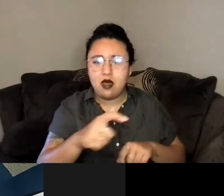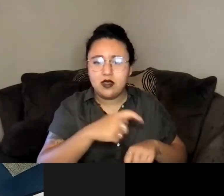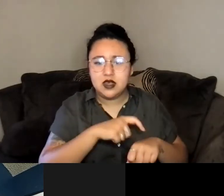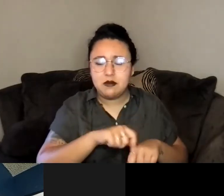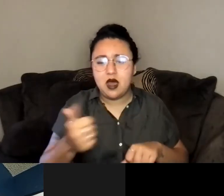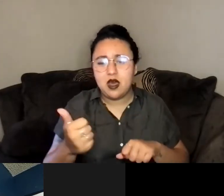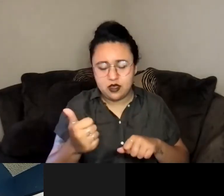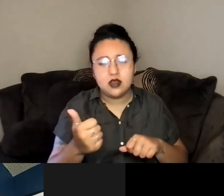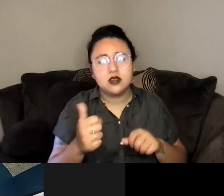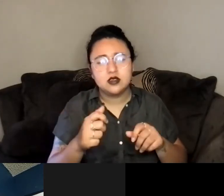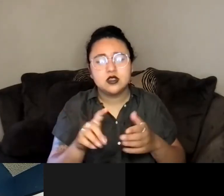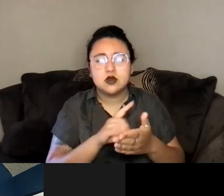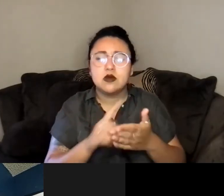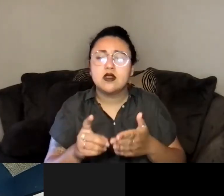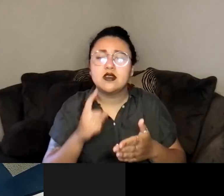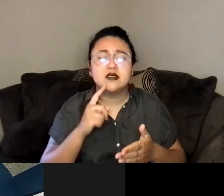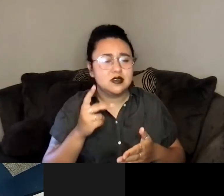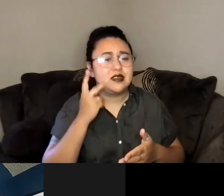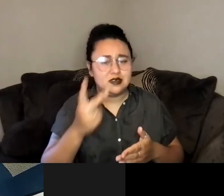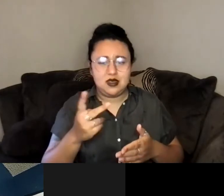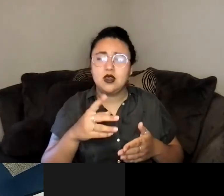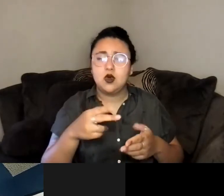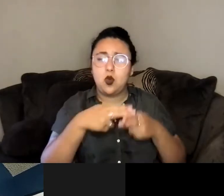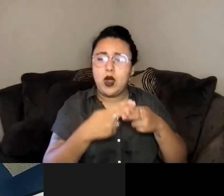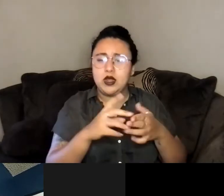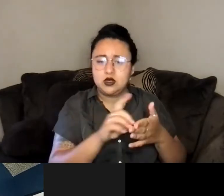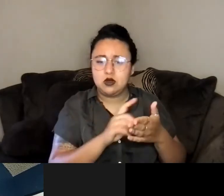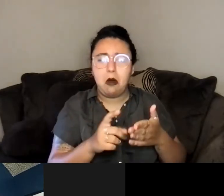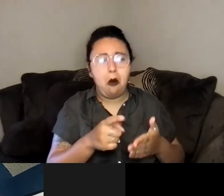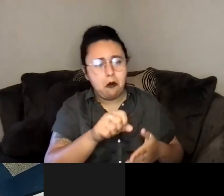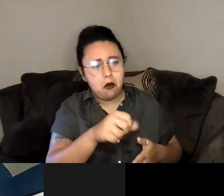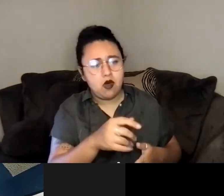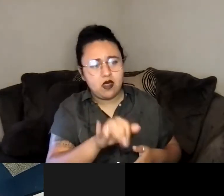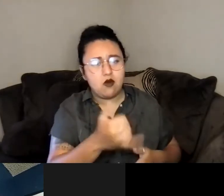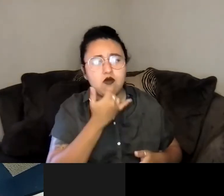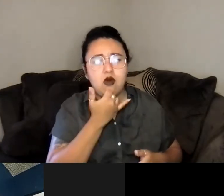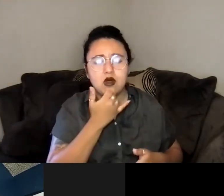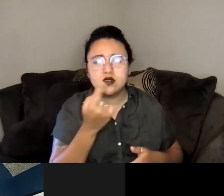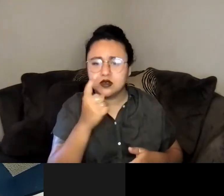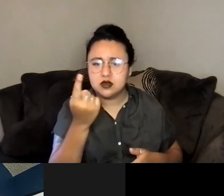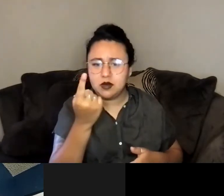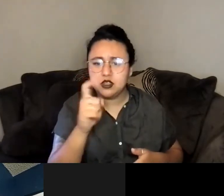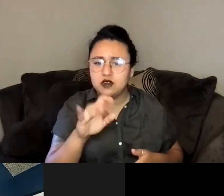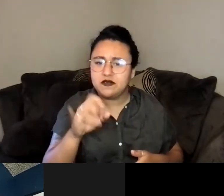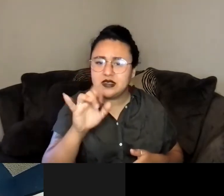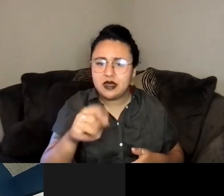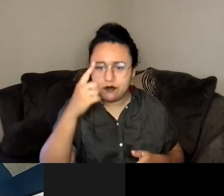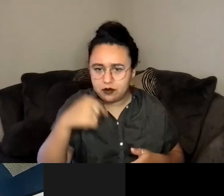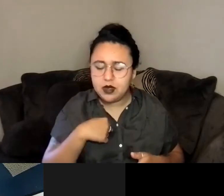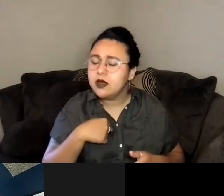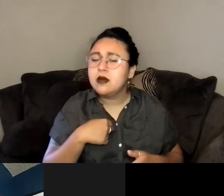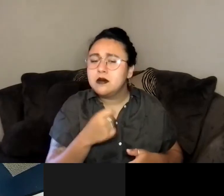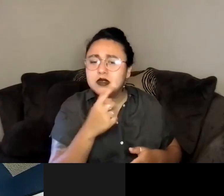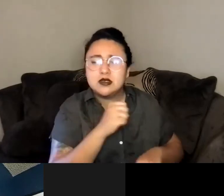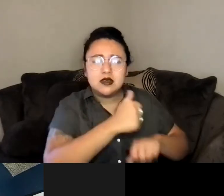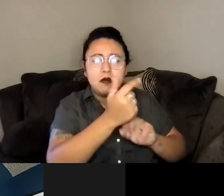and they think, well, this should be wrong and someone should fix this for me. And they don't understand that just having a law doesn't make things fixed. And you still have to advocate